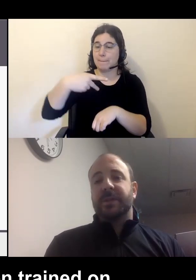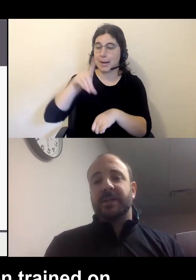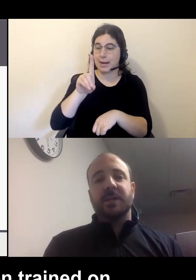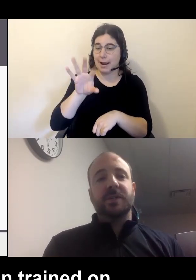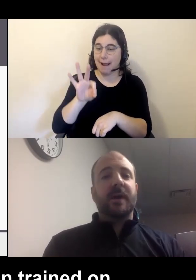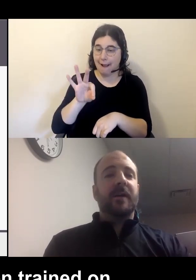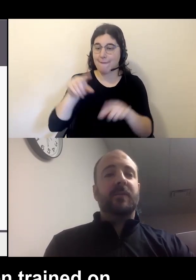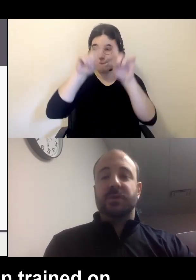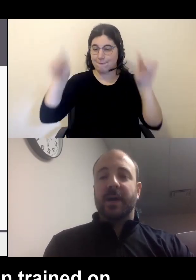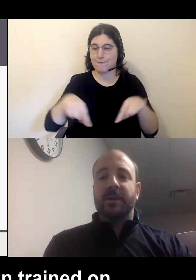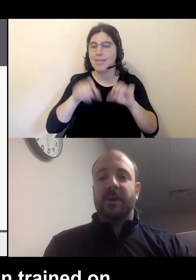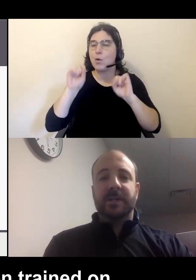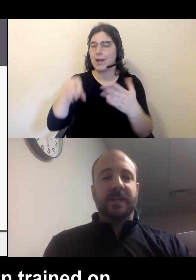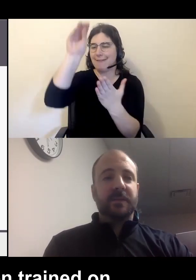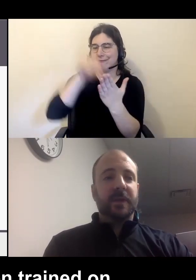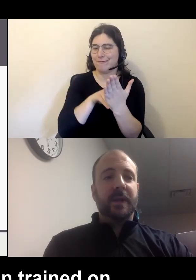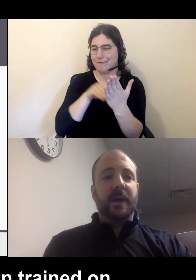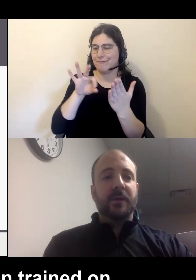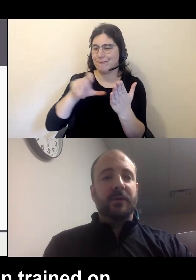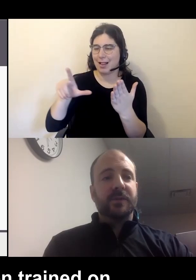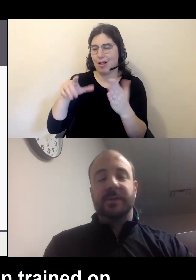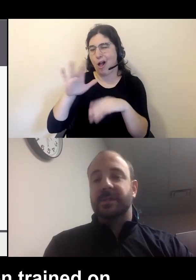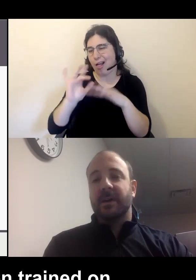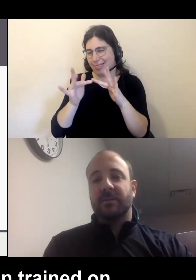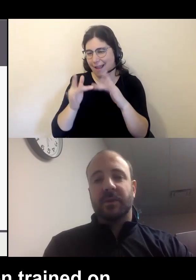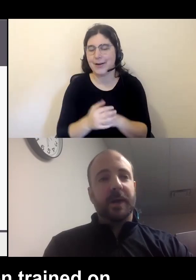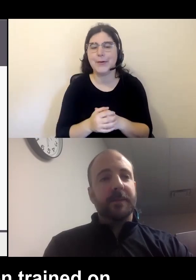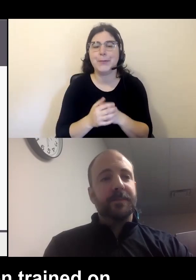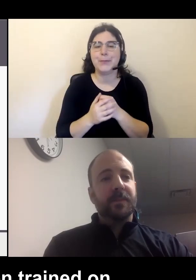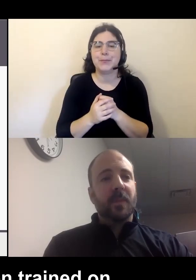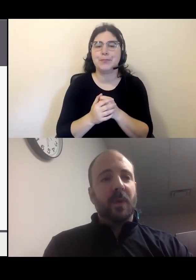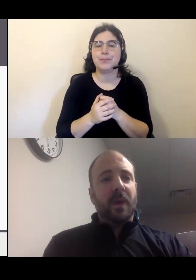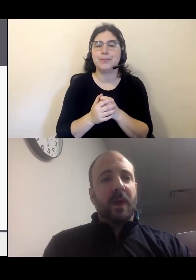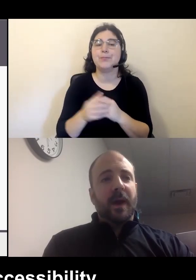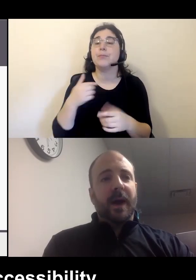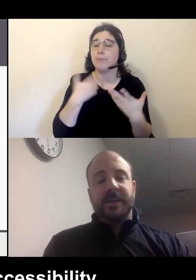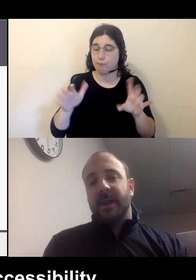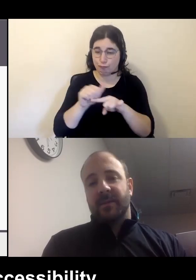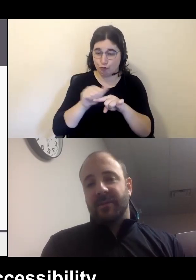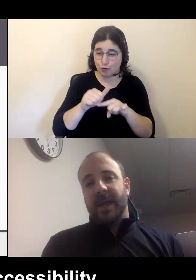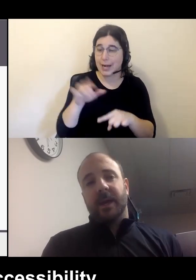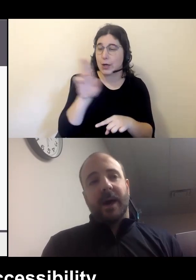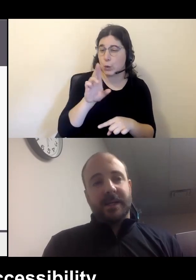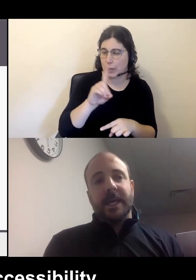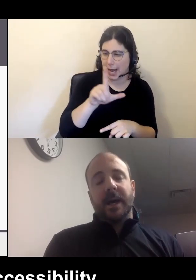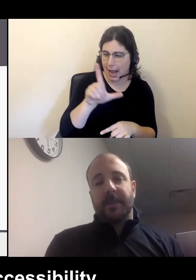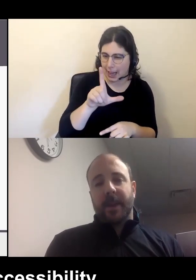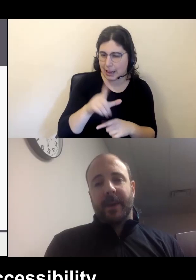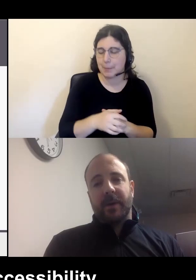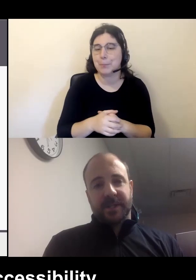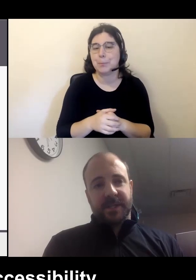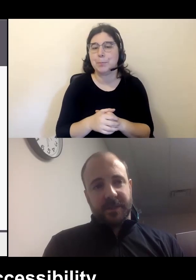with digitization, I have been trained on accessibility and universal design for learning. I did have a vague